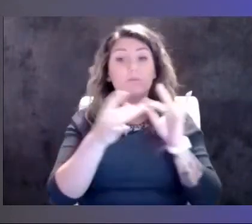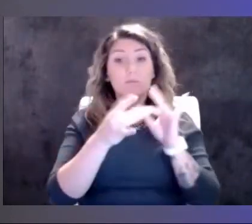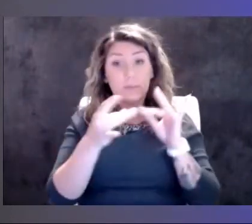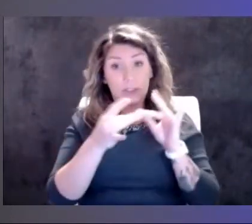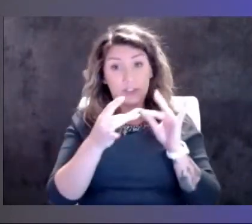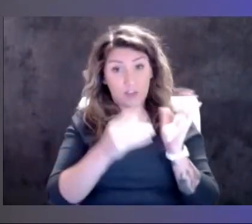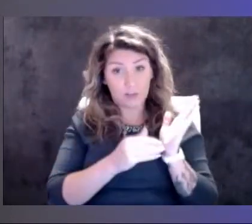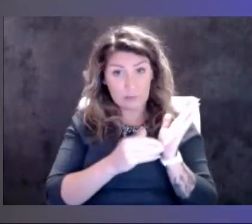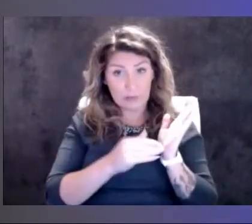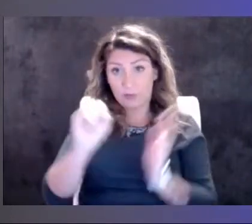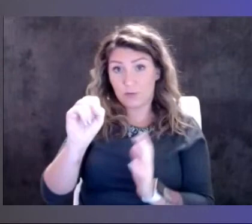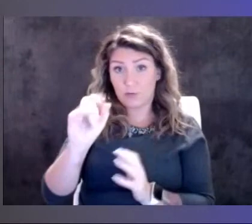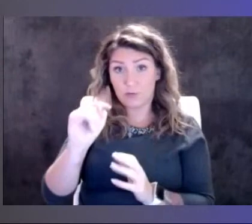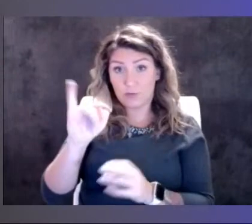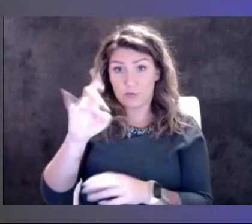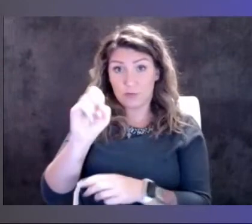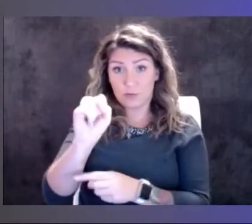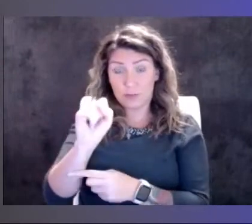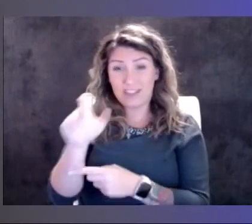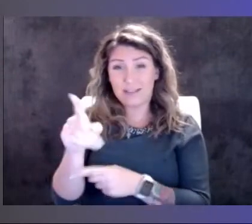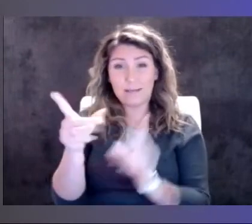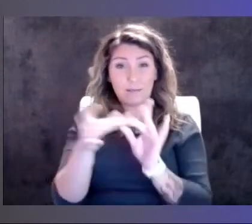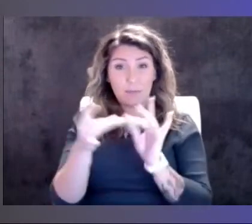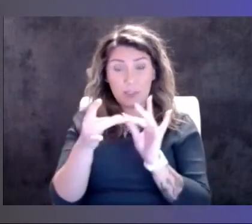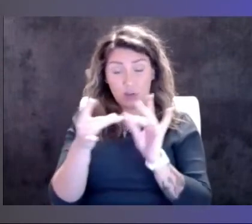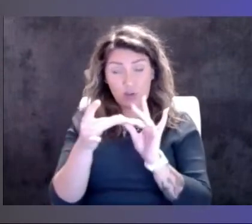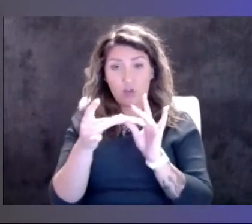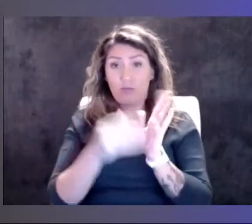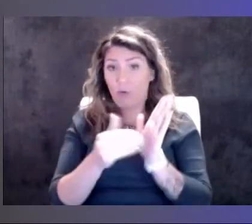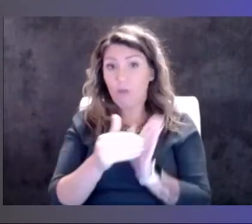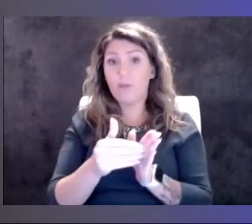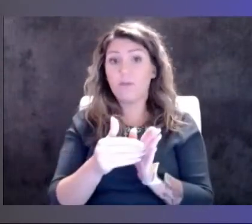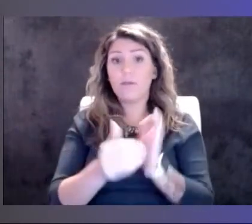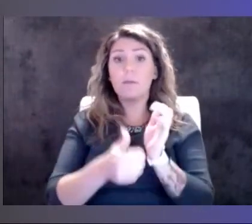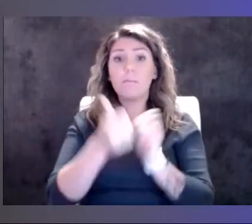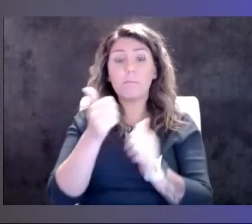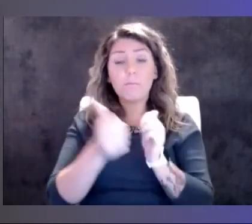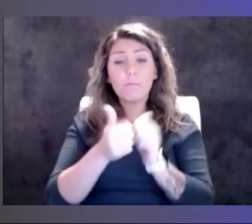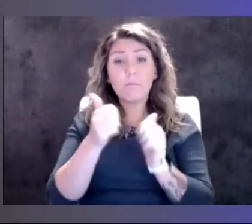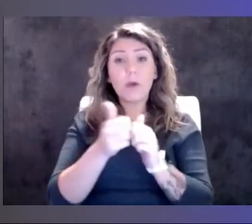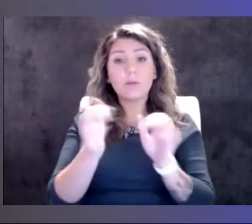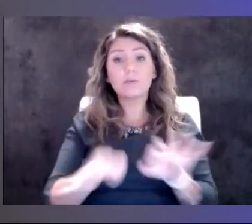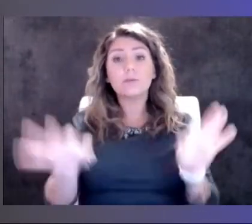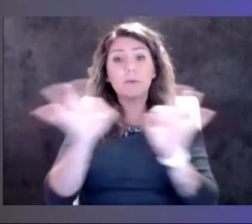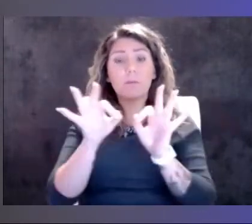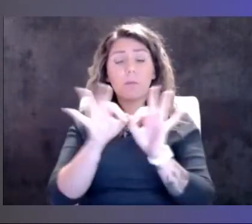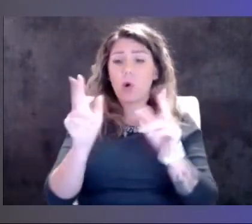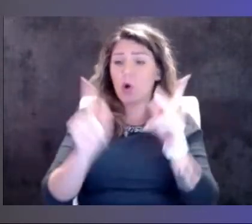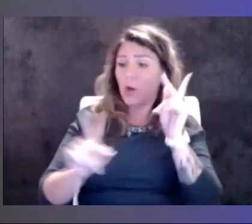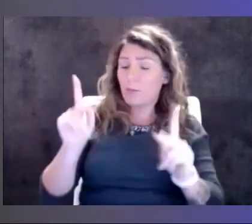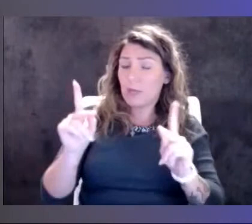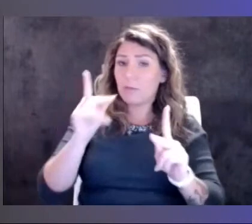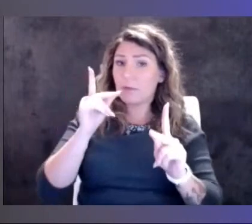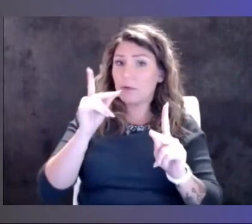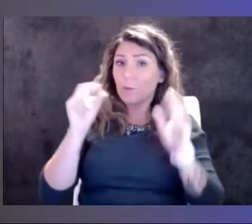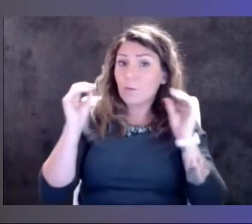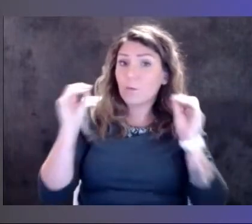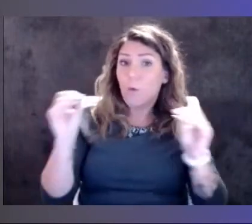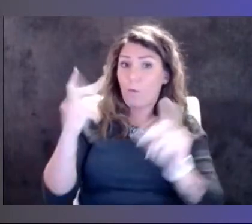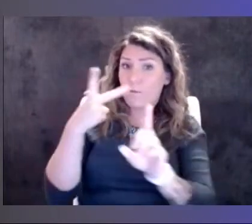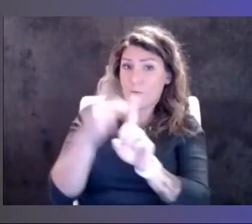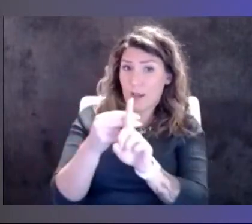talked about all the time, that it's really most important that people who haven't gotten any vaccine doses